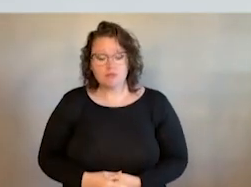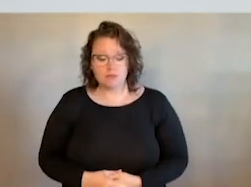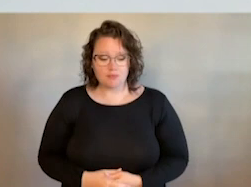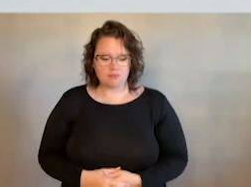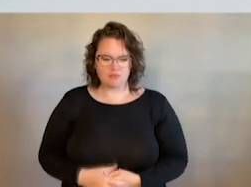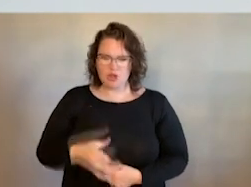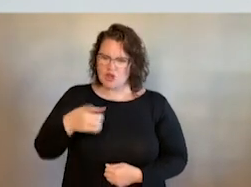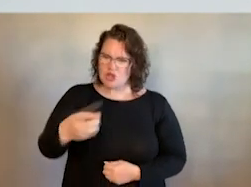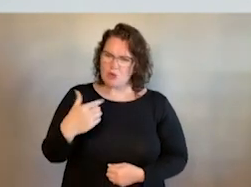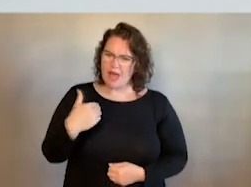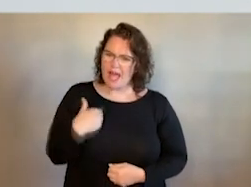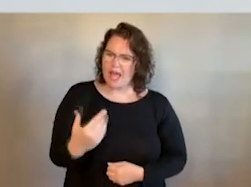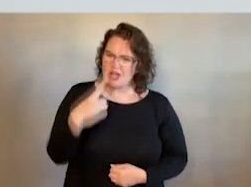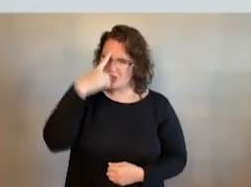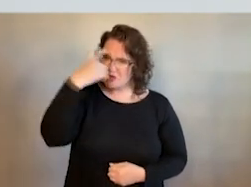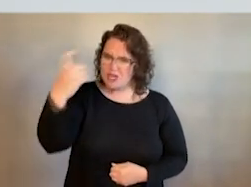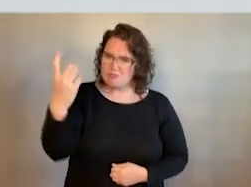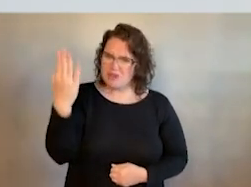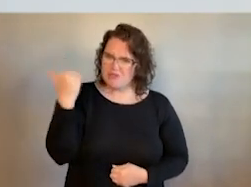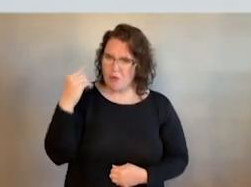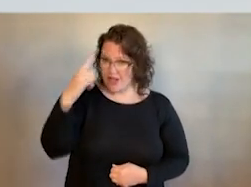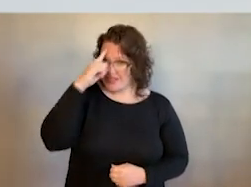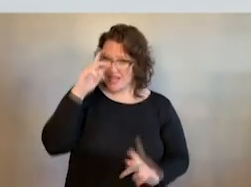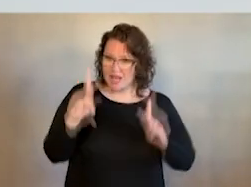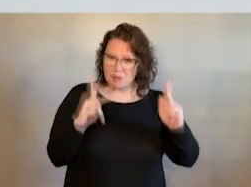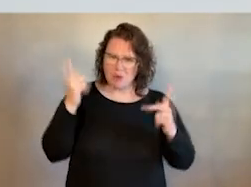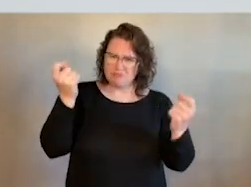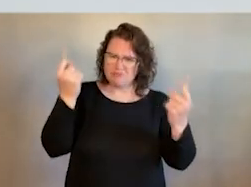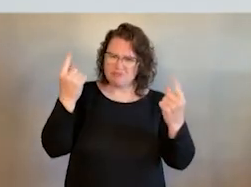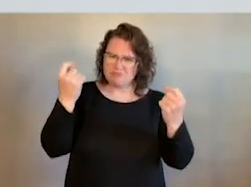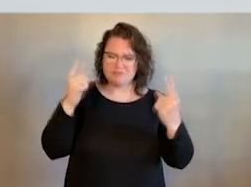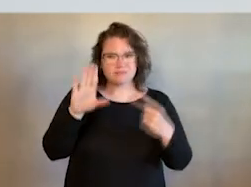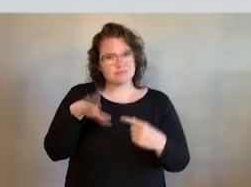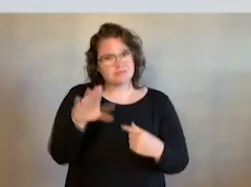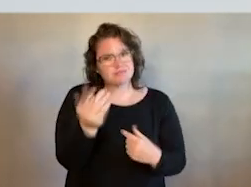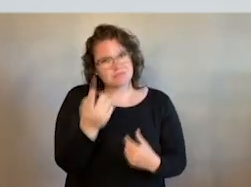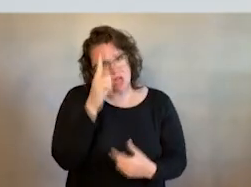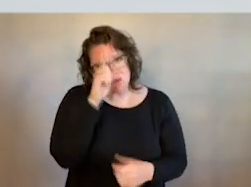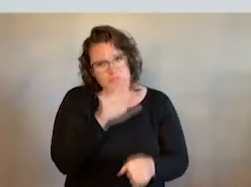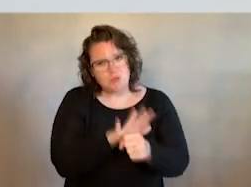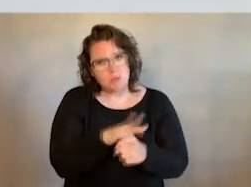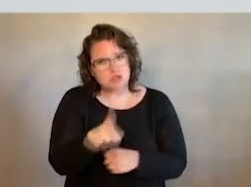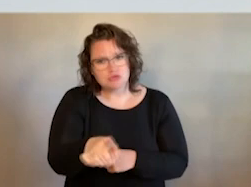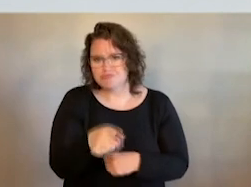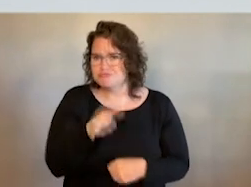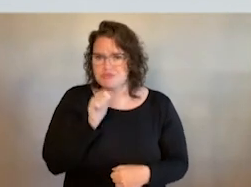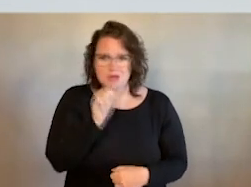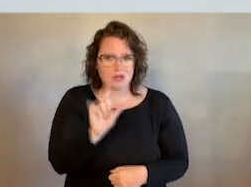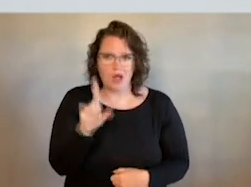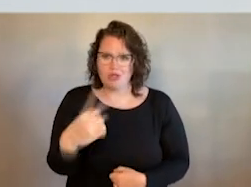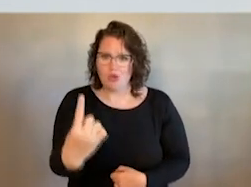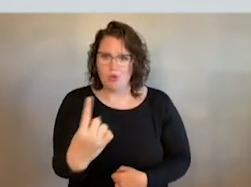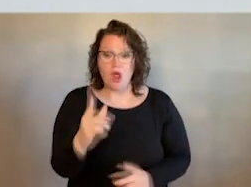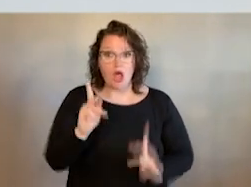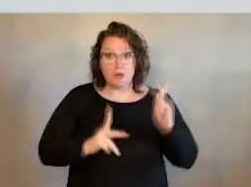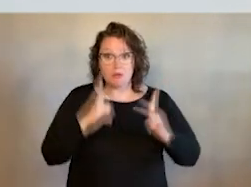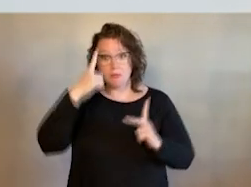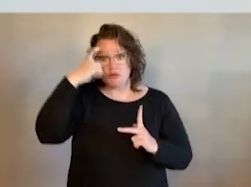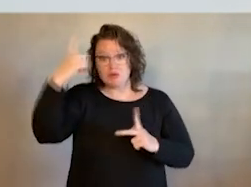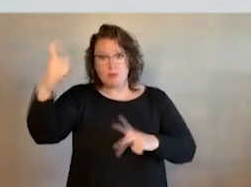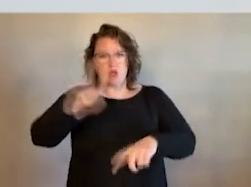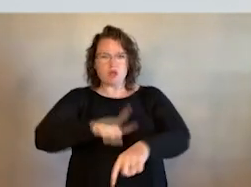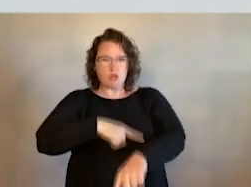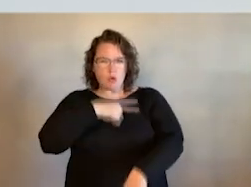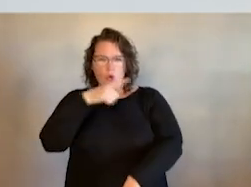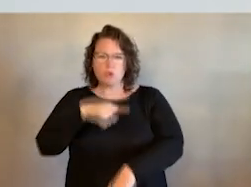understand? Well, I have good news for you because people have been dreaming forever, so I promise you, you're not alone. People have been dreaming for so long that